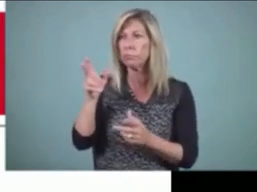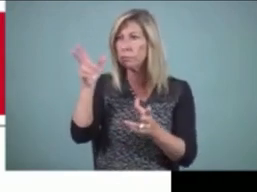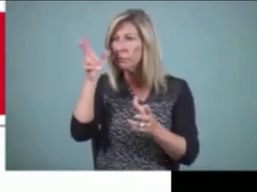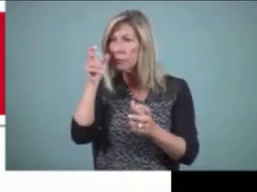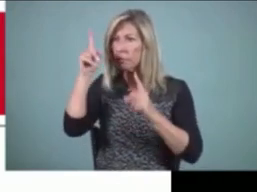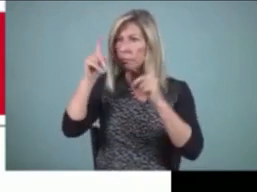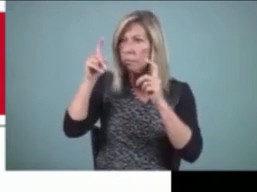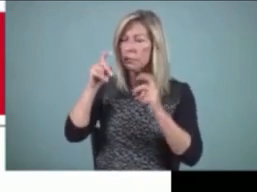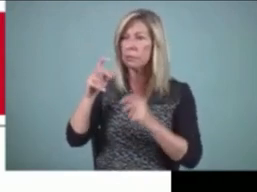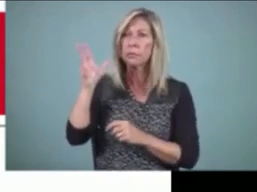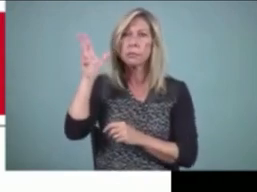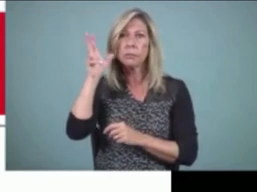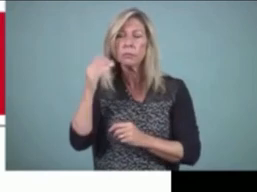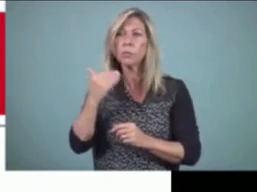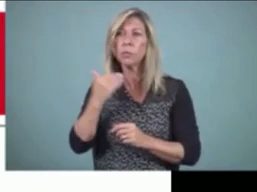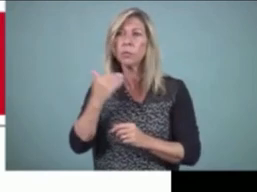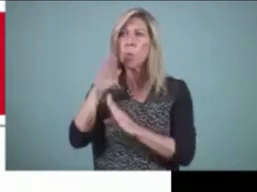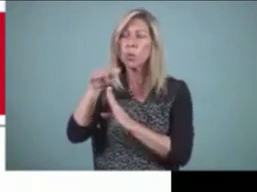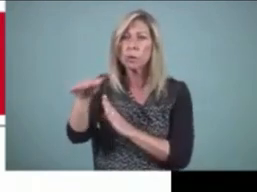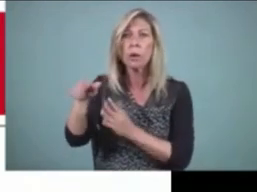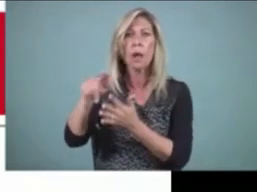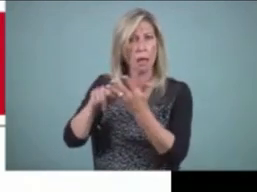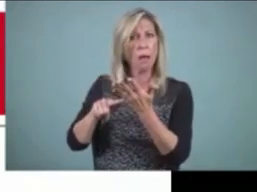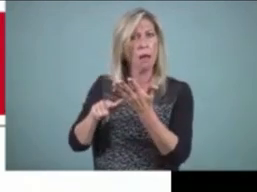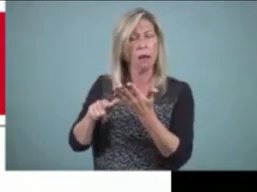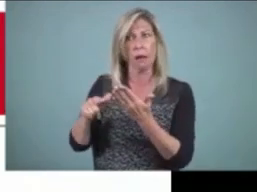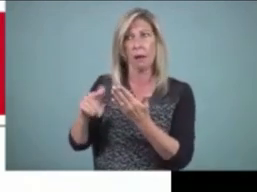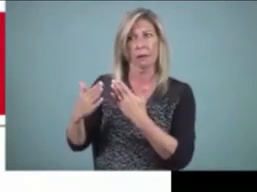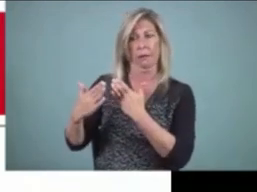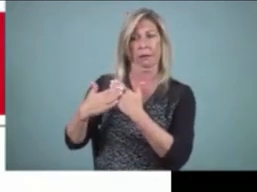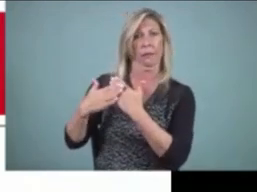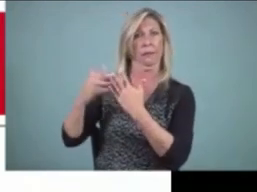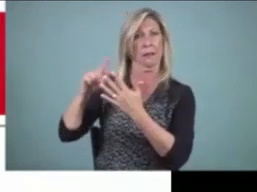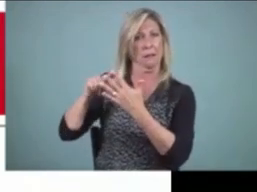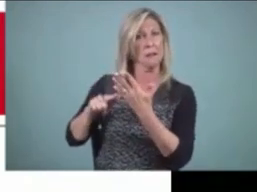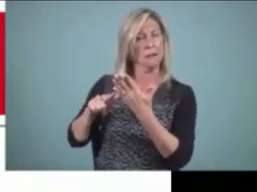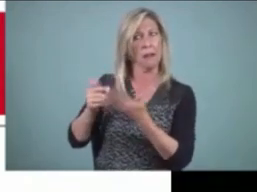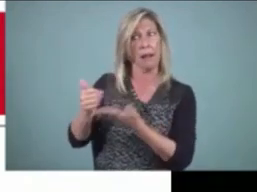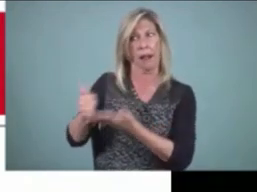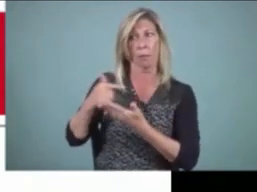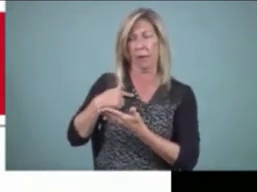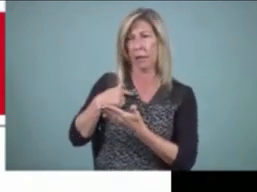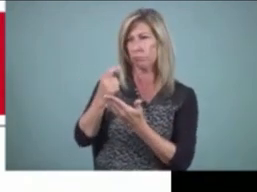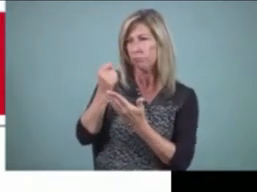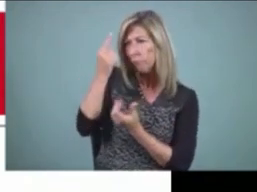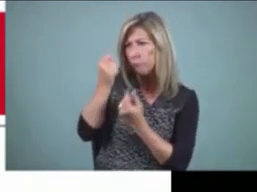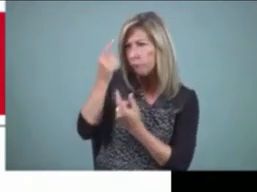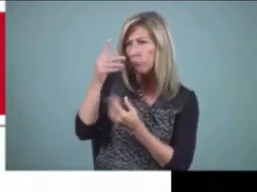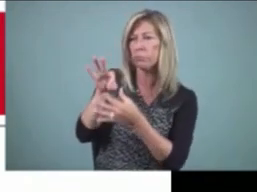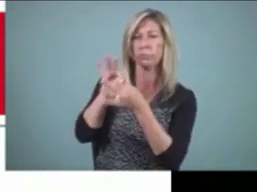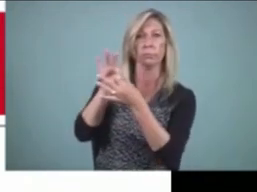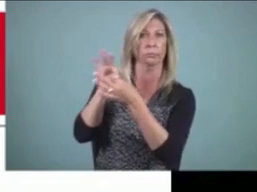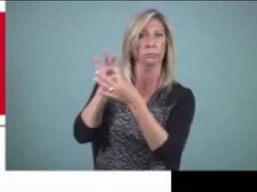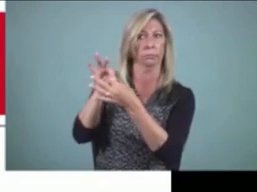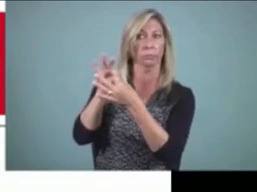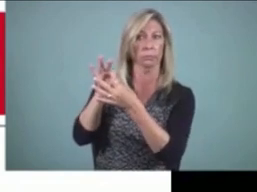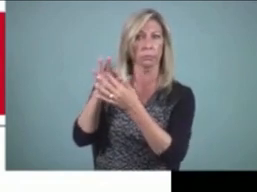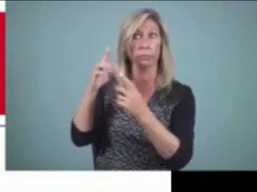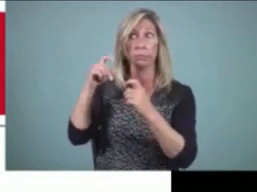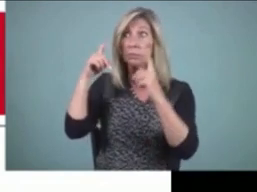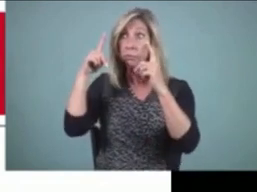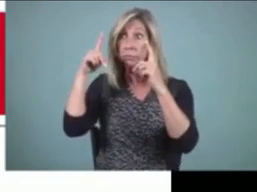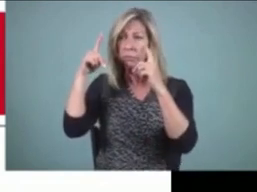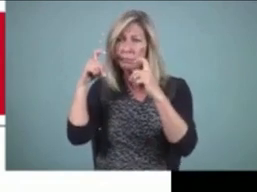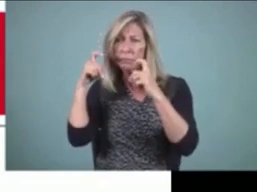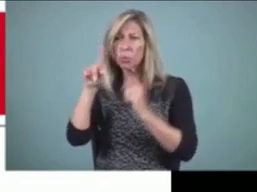face-to-face language. So your facial expression that shows you're asking a question, the tone of your voice